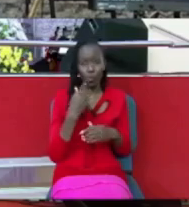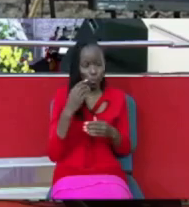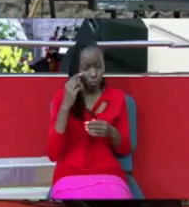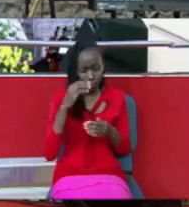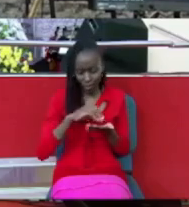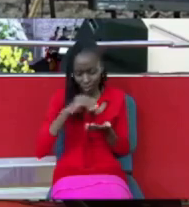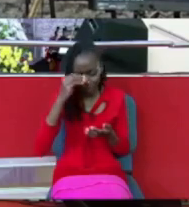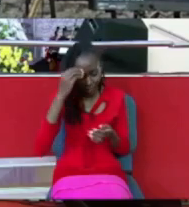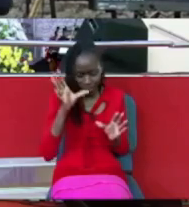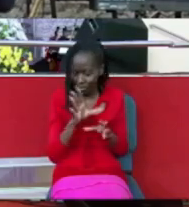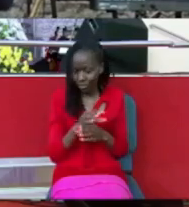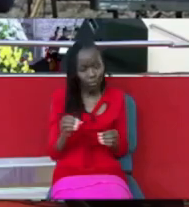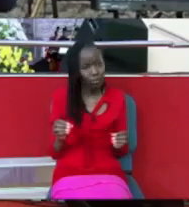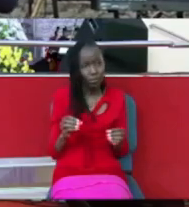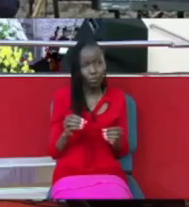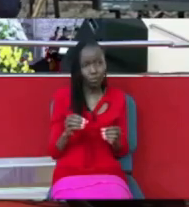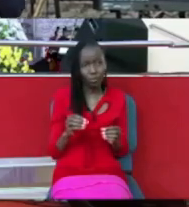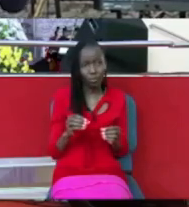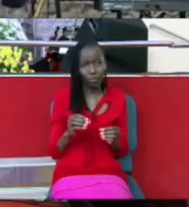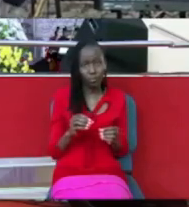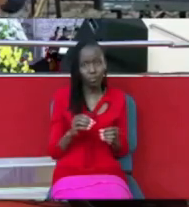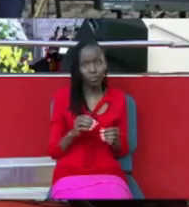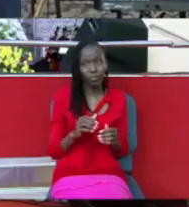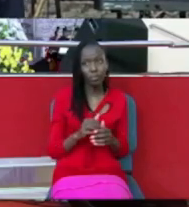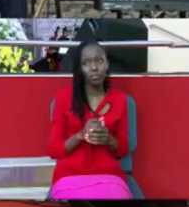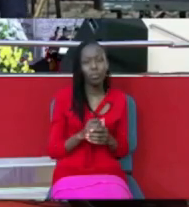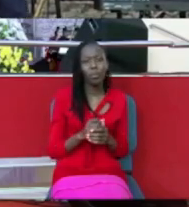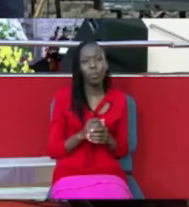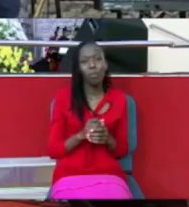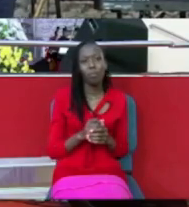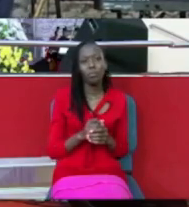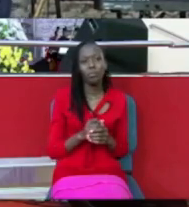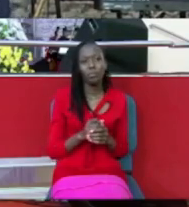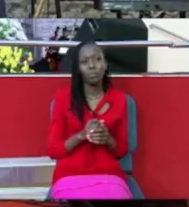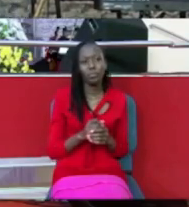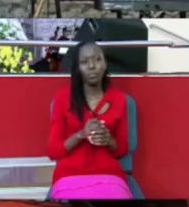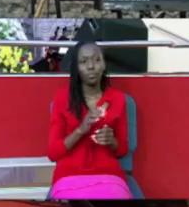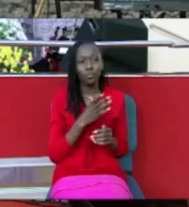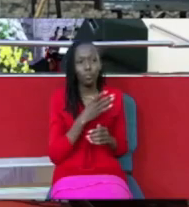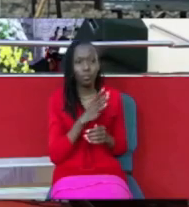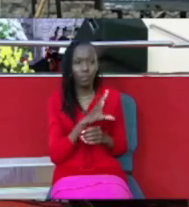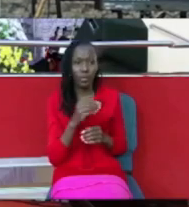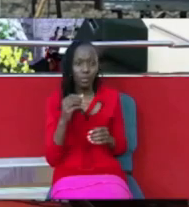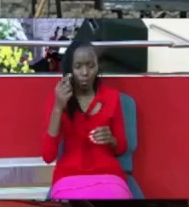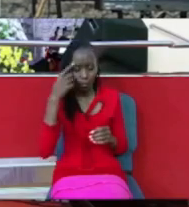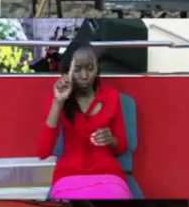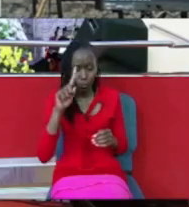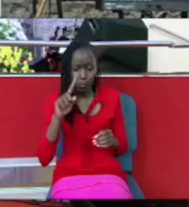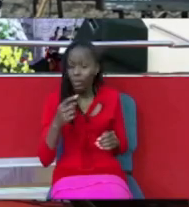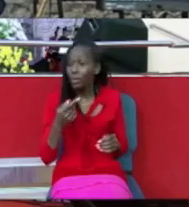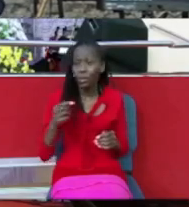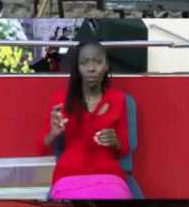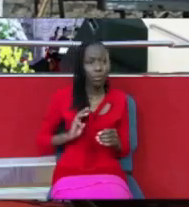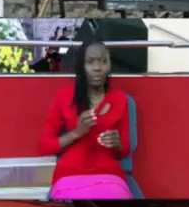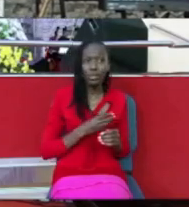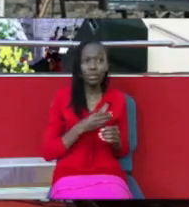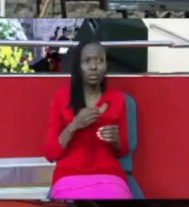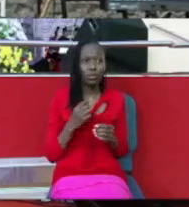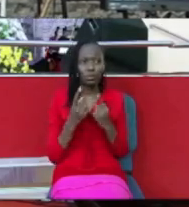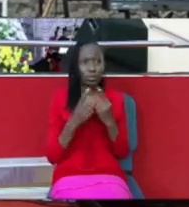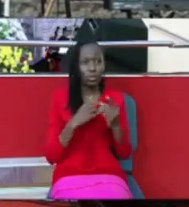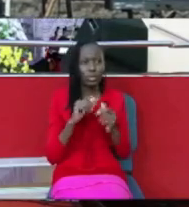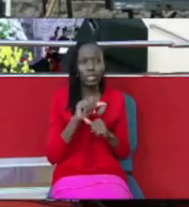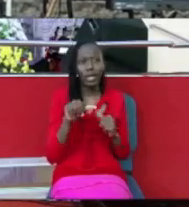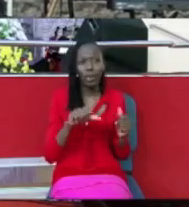words. Ninataka ujifunge na maneno yako mwenyewe. And because we are talking about the disciplines. Na kwa sababu tunazungumzia kuhusu